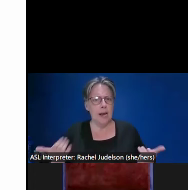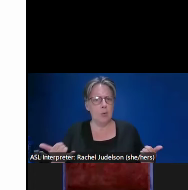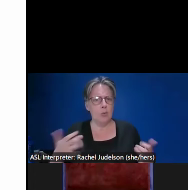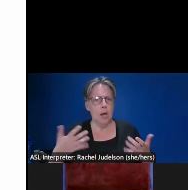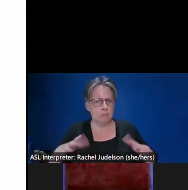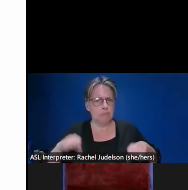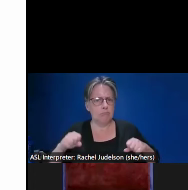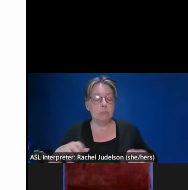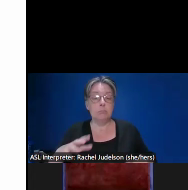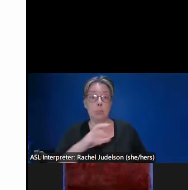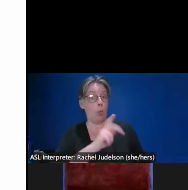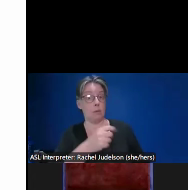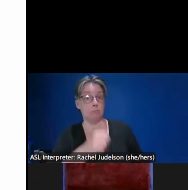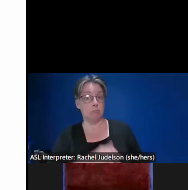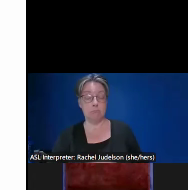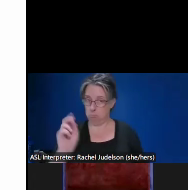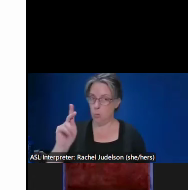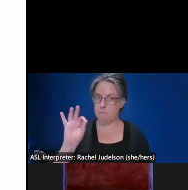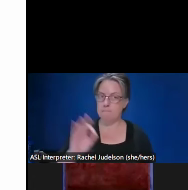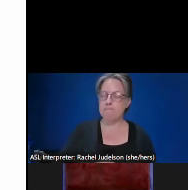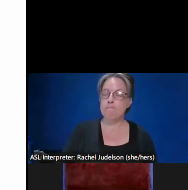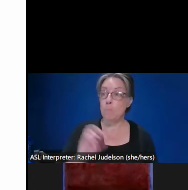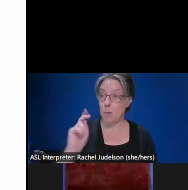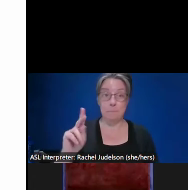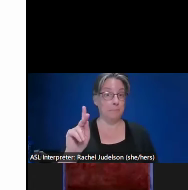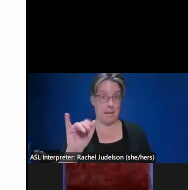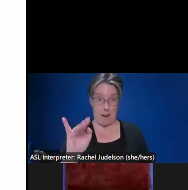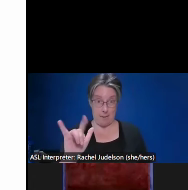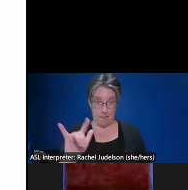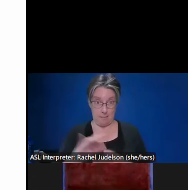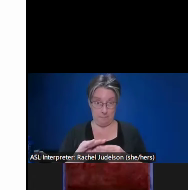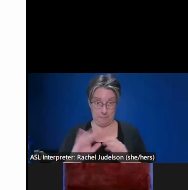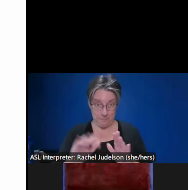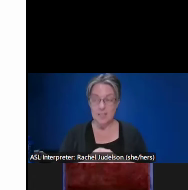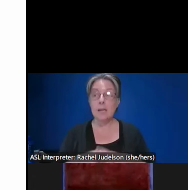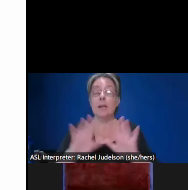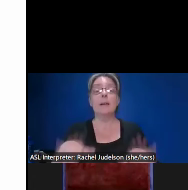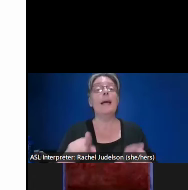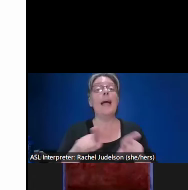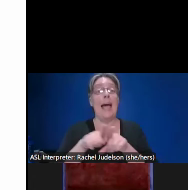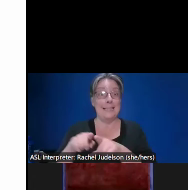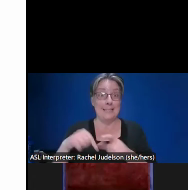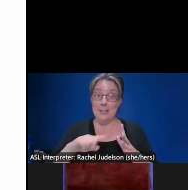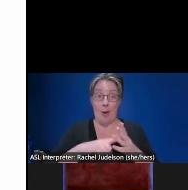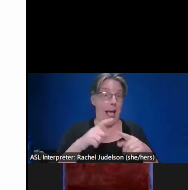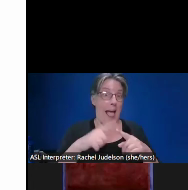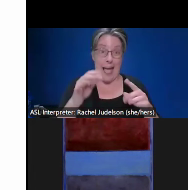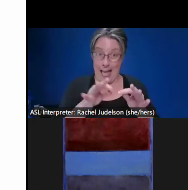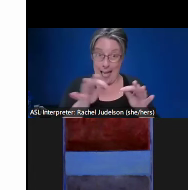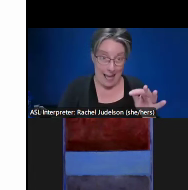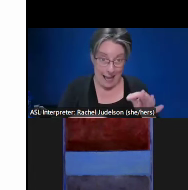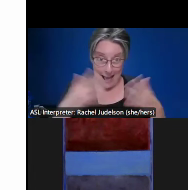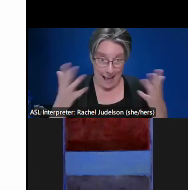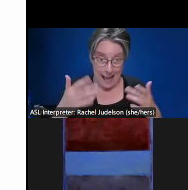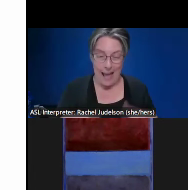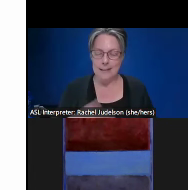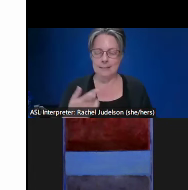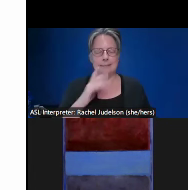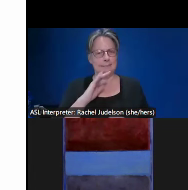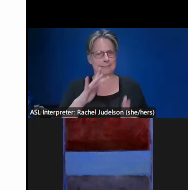Okay, great. Okay. Okay. So, as I was saying before I got cut off rudely by the